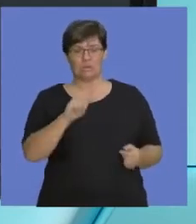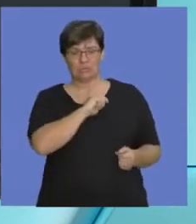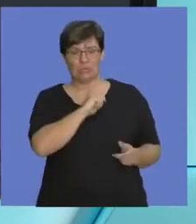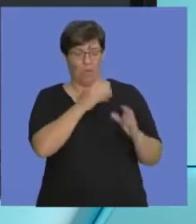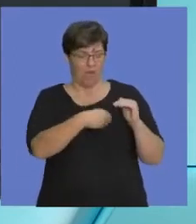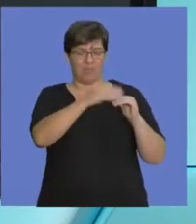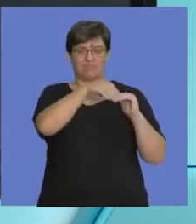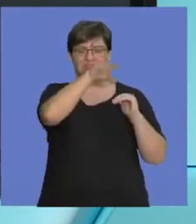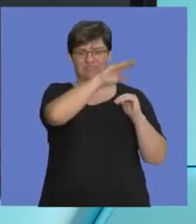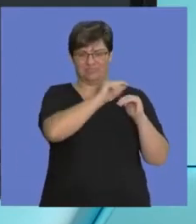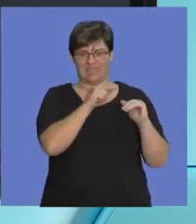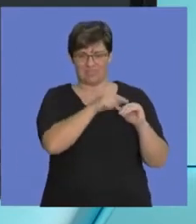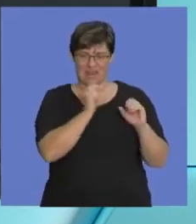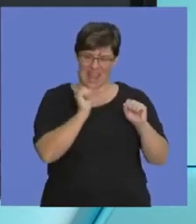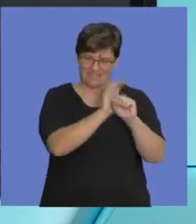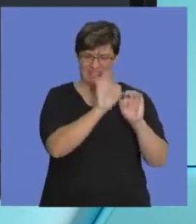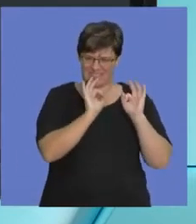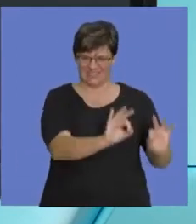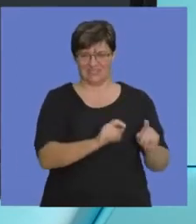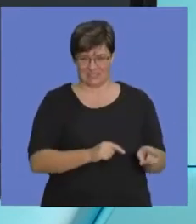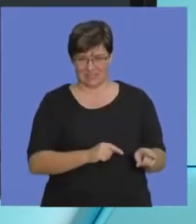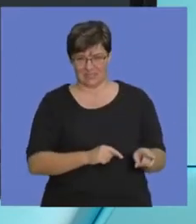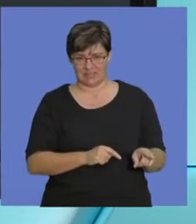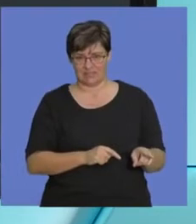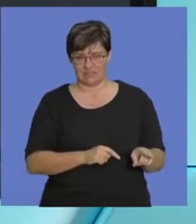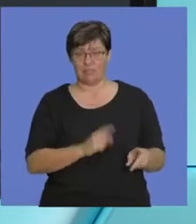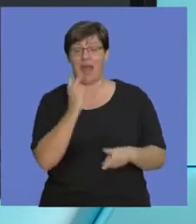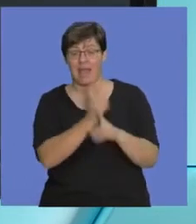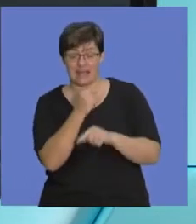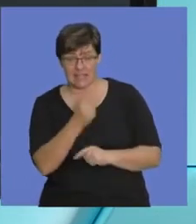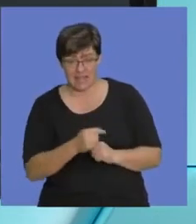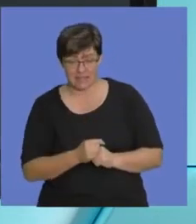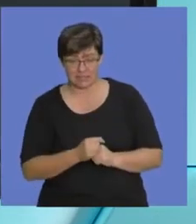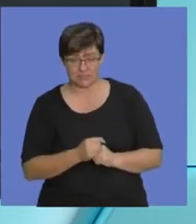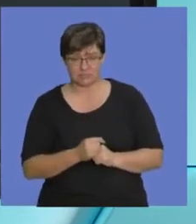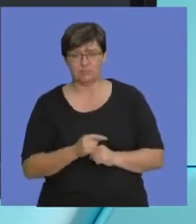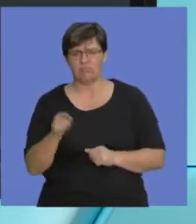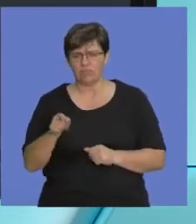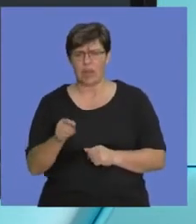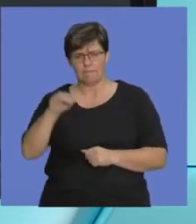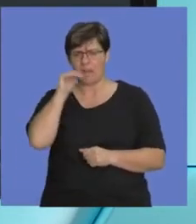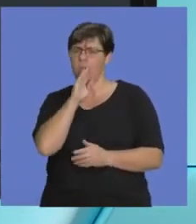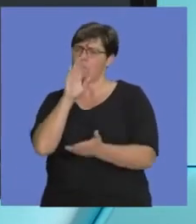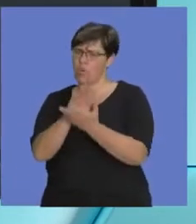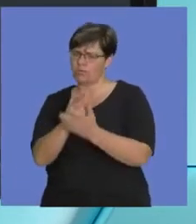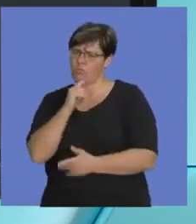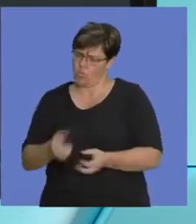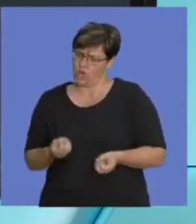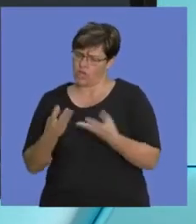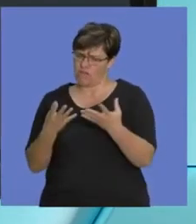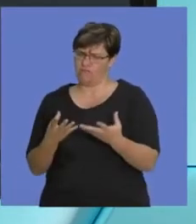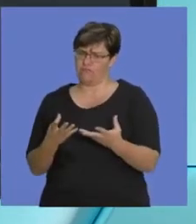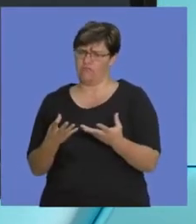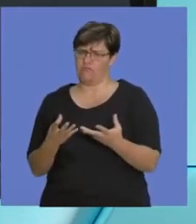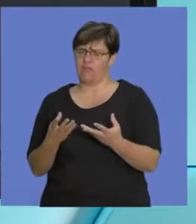the compounding? That's the effective interest rate. I will repeat that again. What did they promise you for the